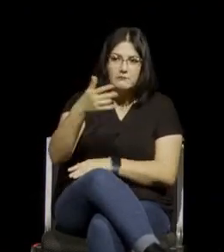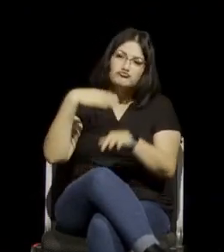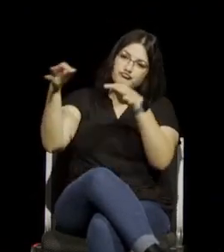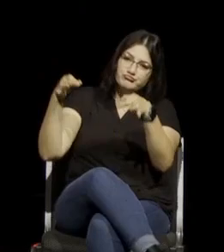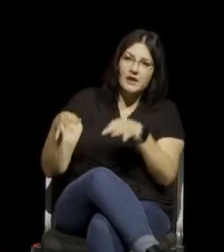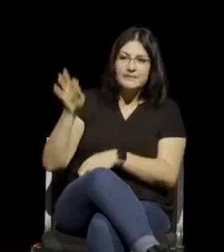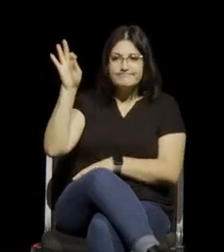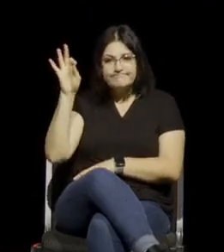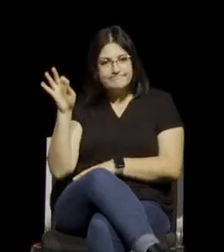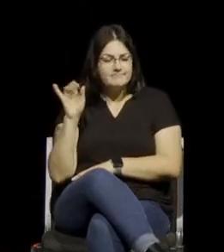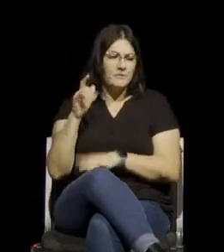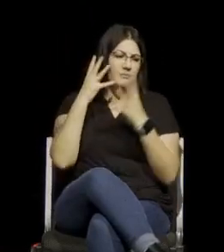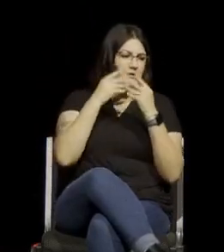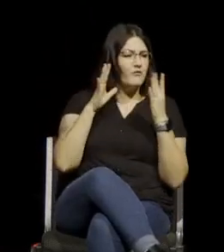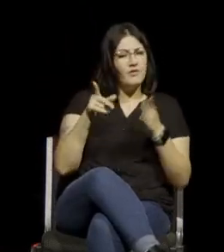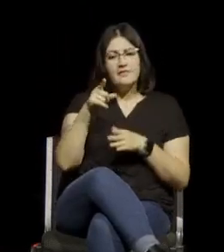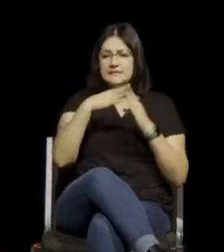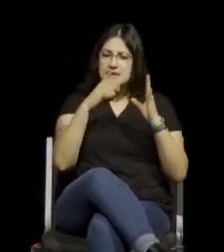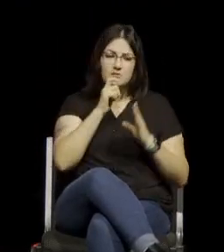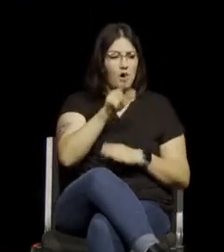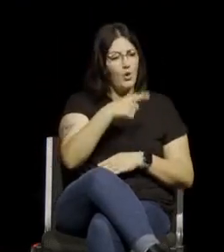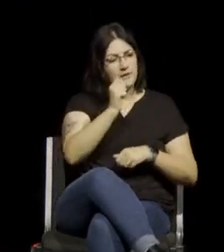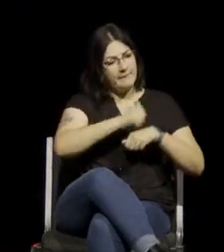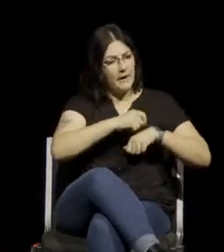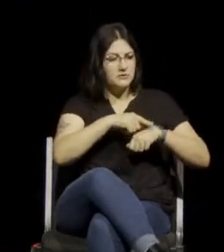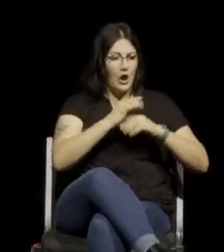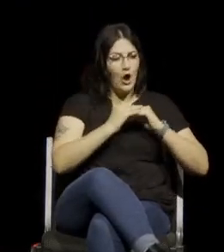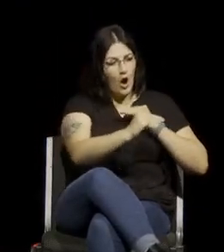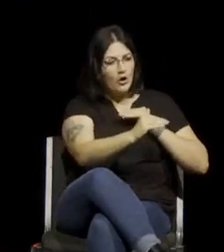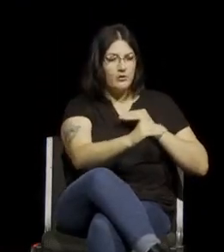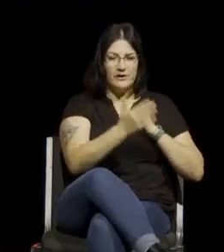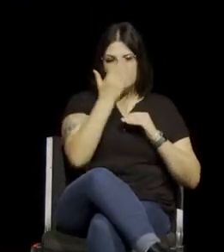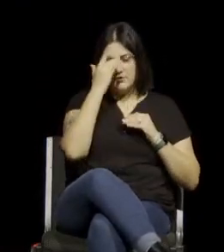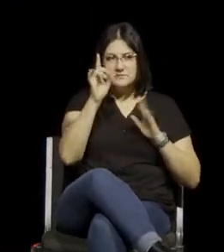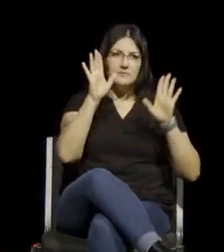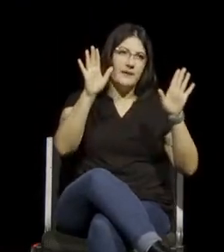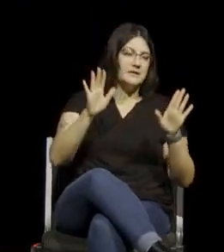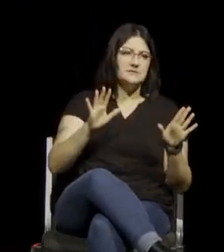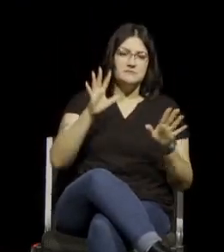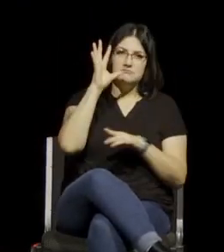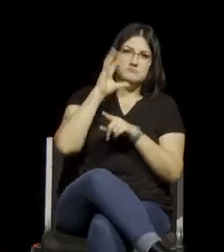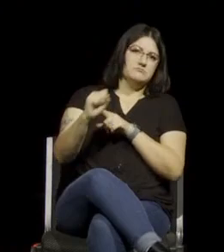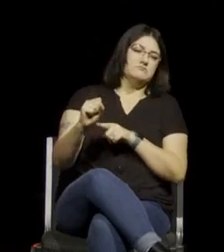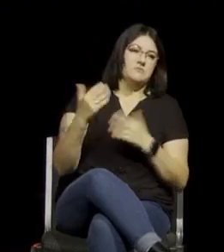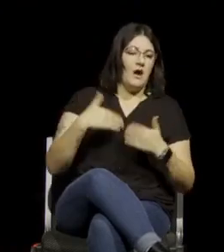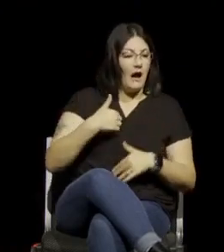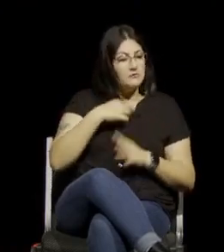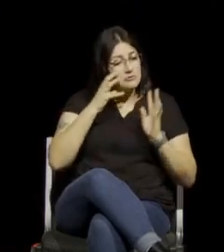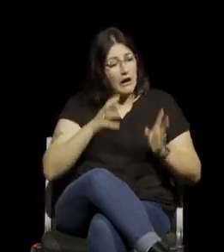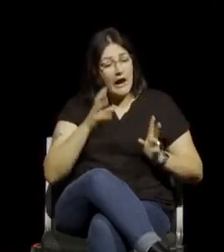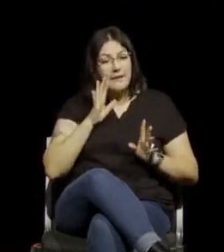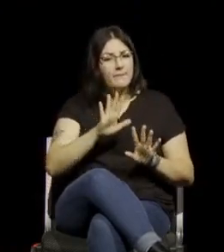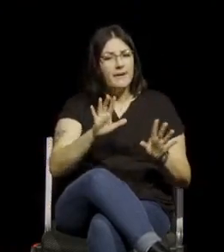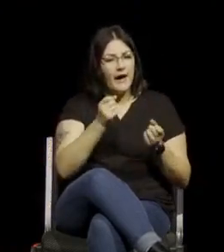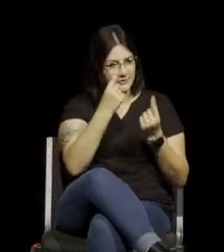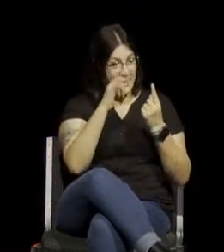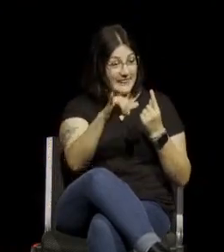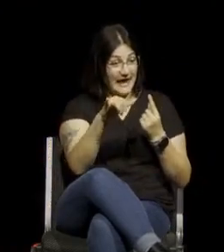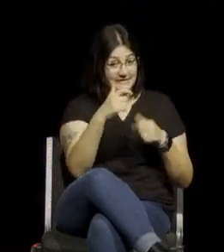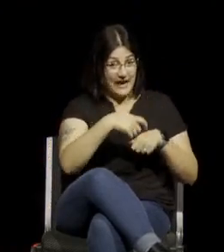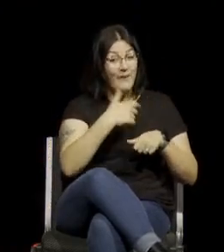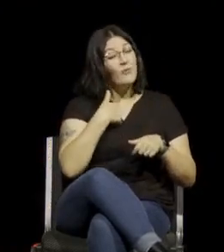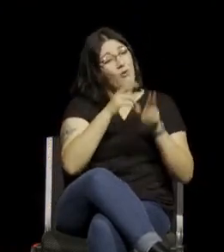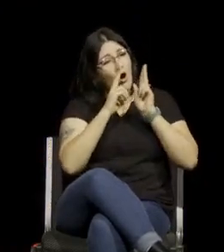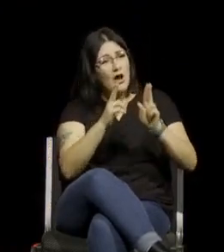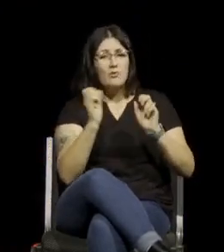And, you know, you know, this house is not just built on concrete, you know, he said it amazing. It was incredible. Made me cry. But in the midst of this